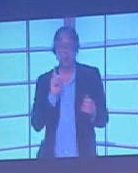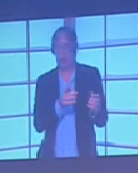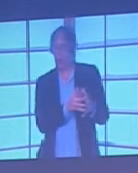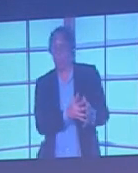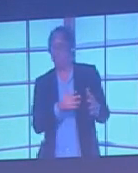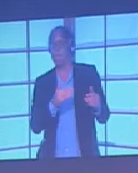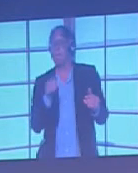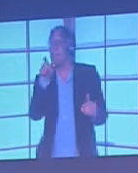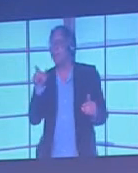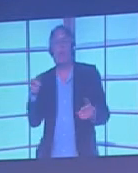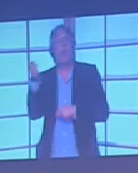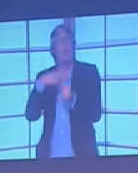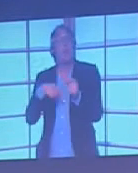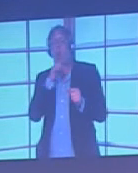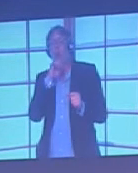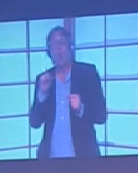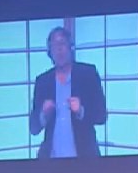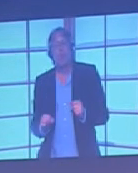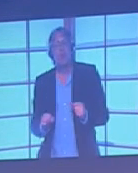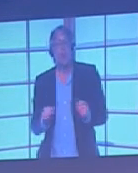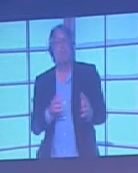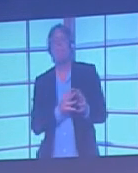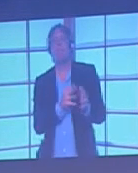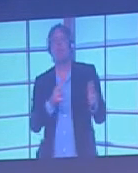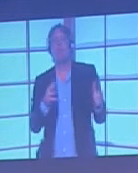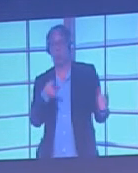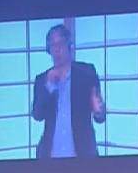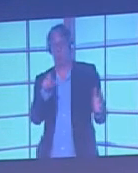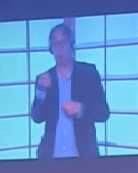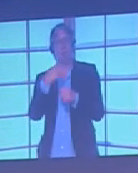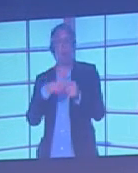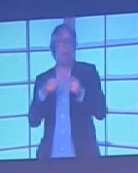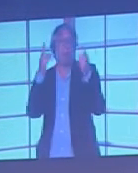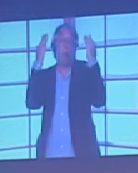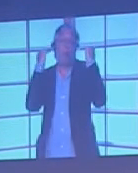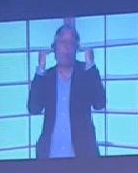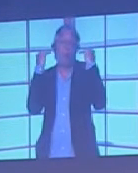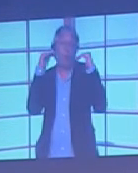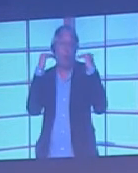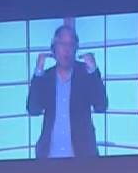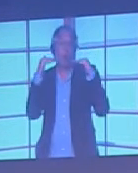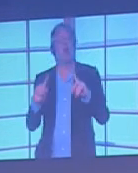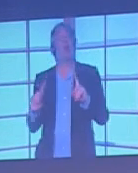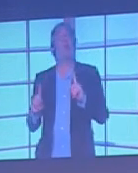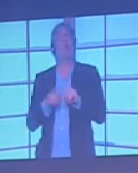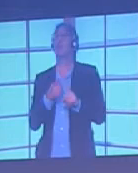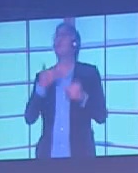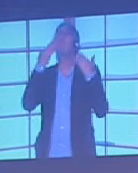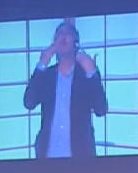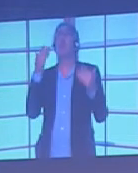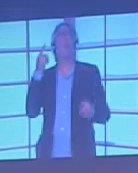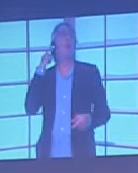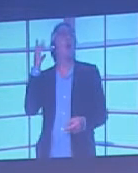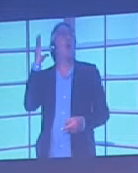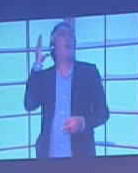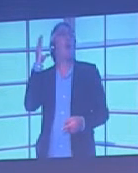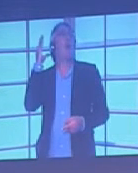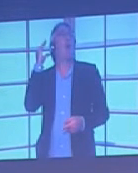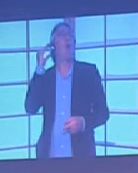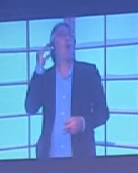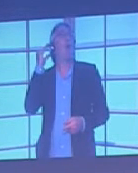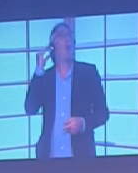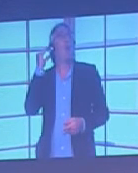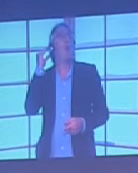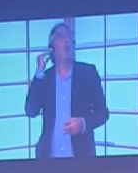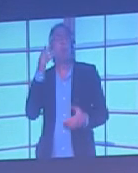grow older and live longer, become hard of hearing, often initially without realizing. This is a very overlooked